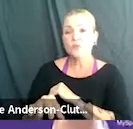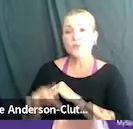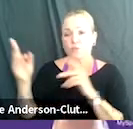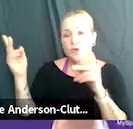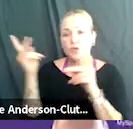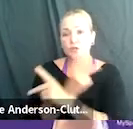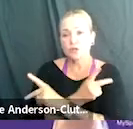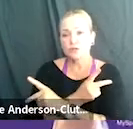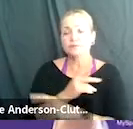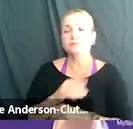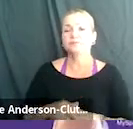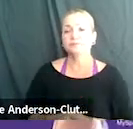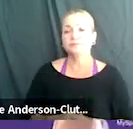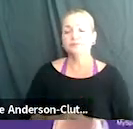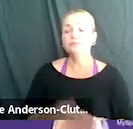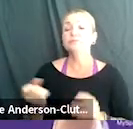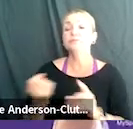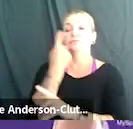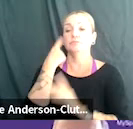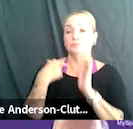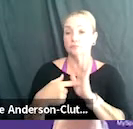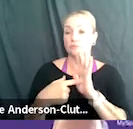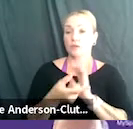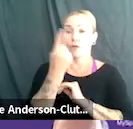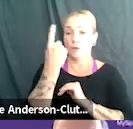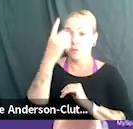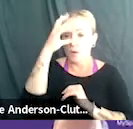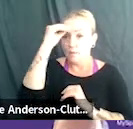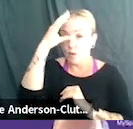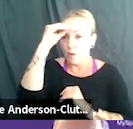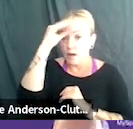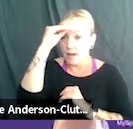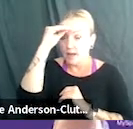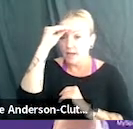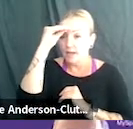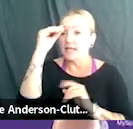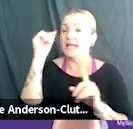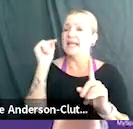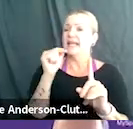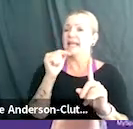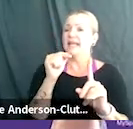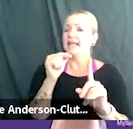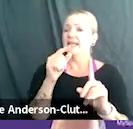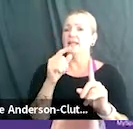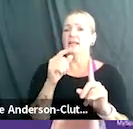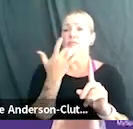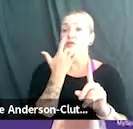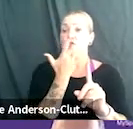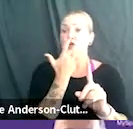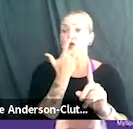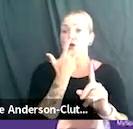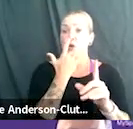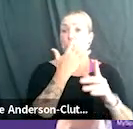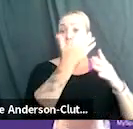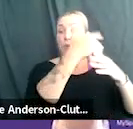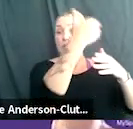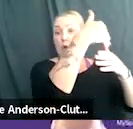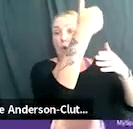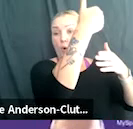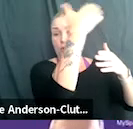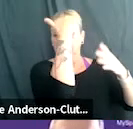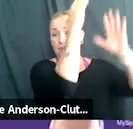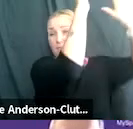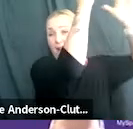a boy I used to see who in his Venetian blinds at school or at home, they had to be just exactly parallel and